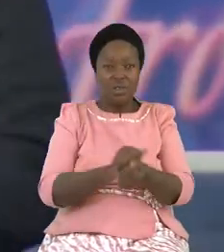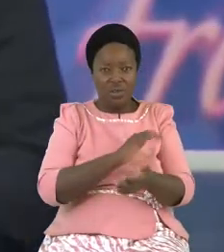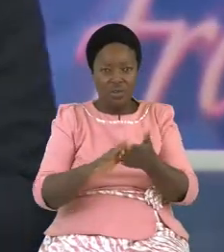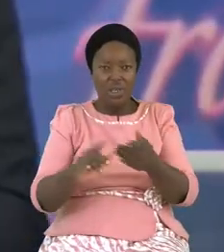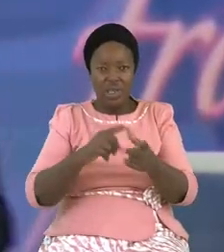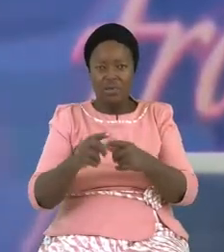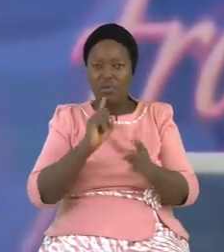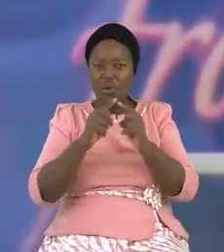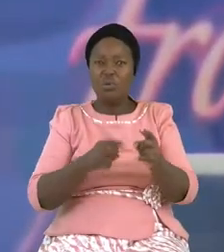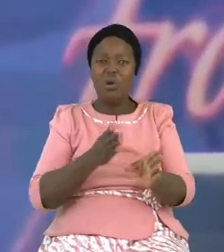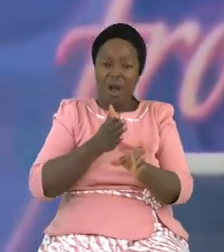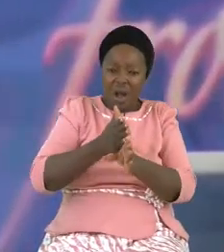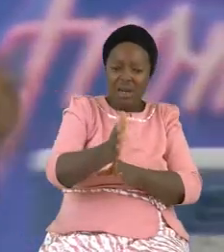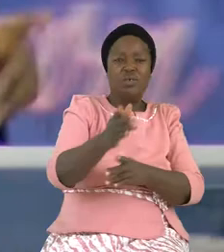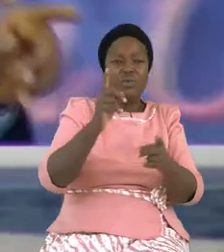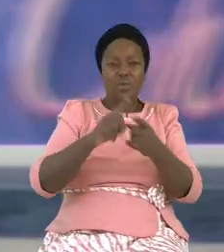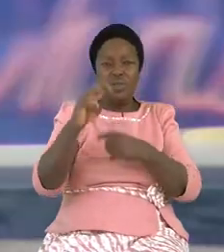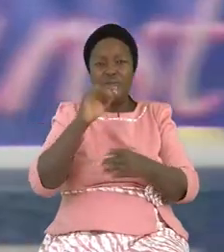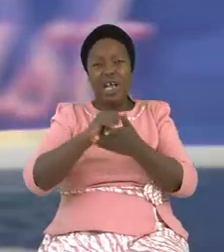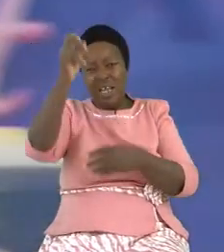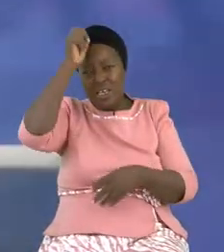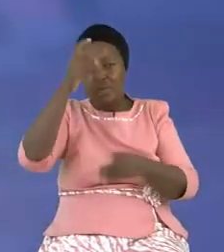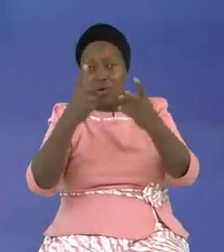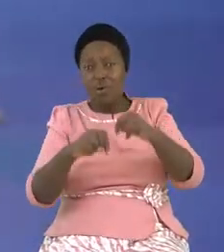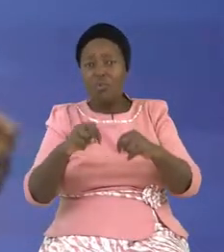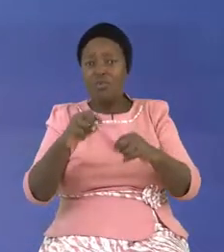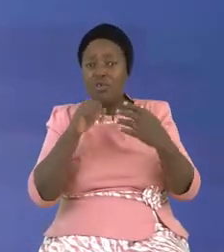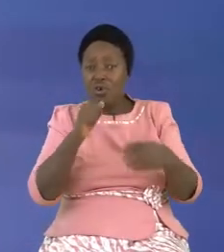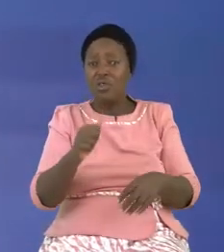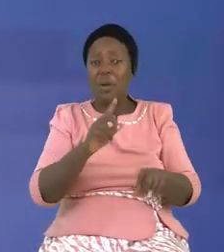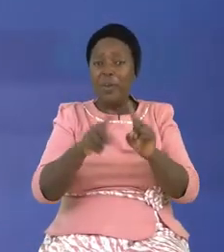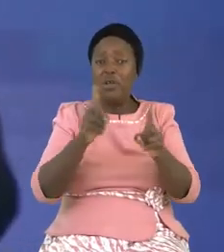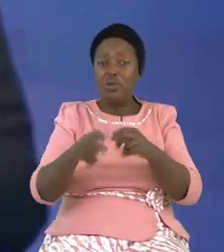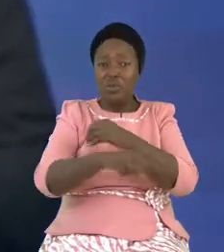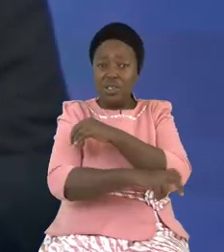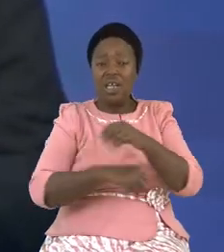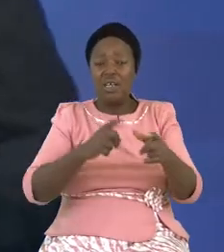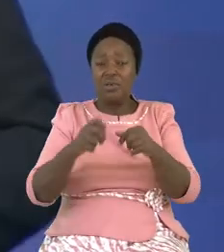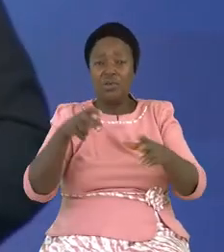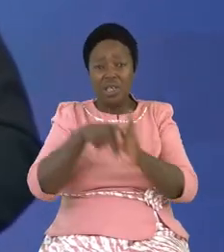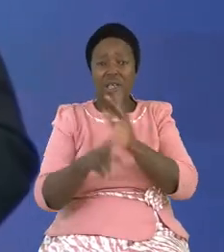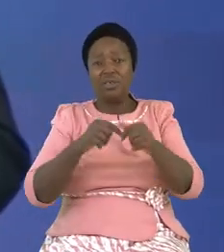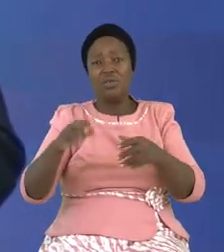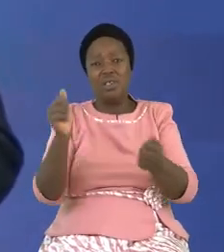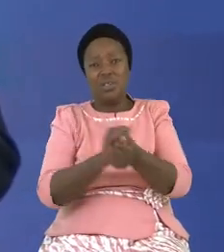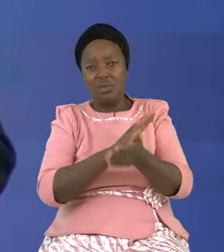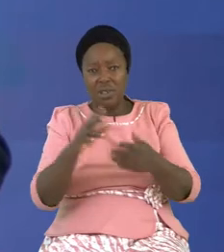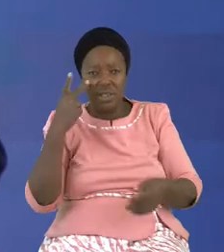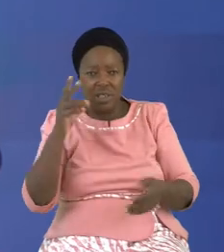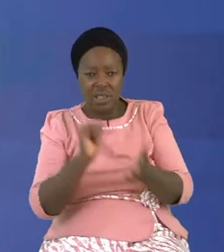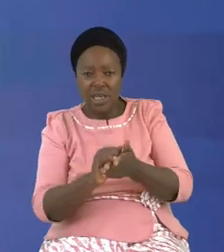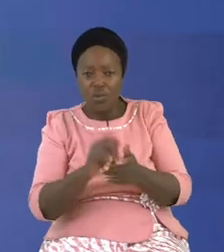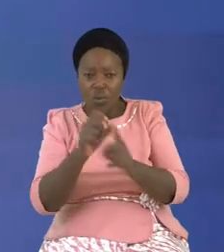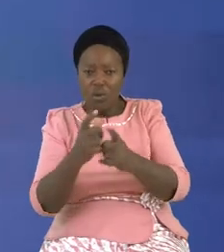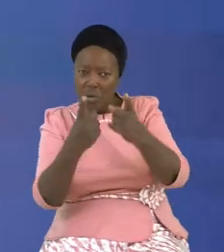The devil cometh not but for to steal and to kill and to destroy. Look at that word cometh. The